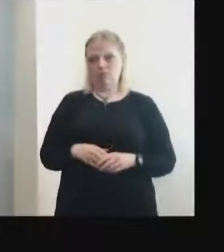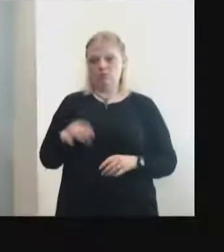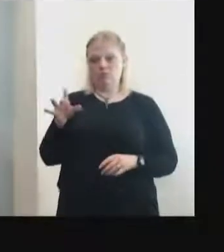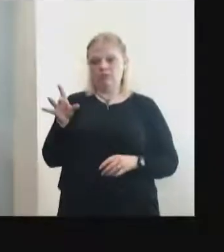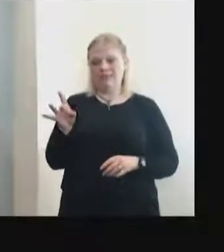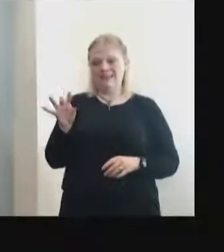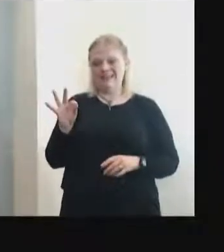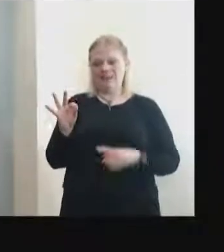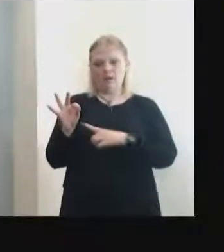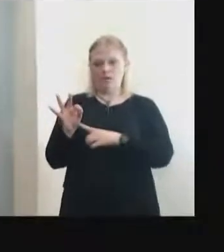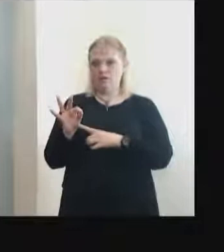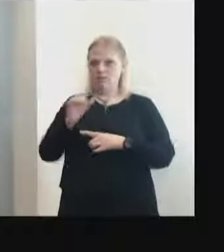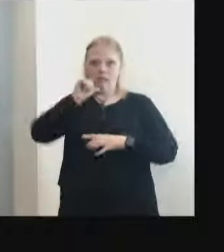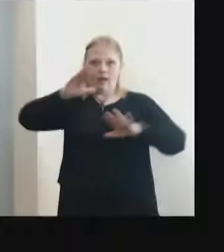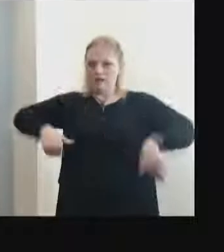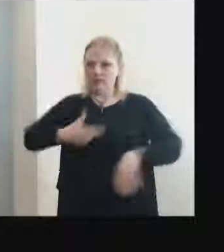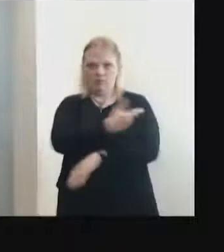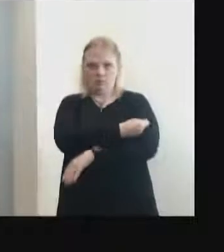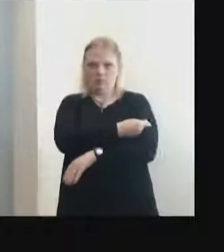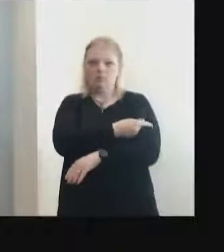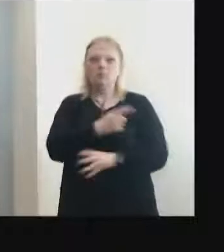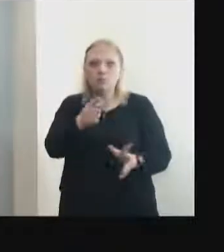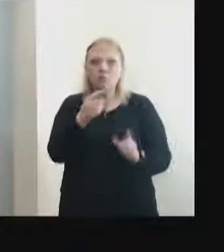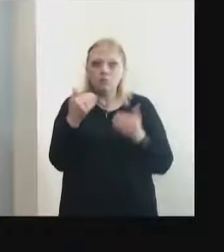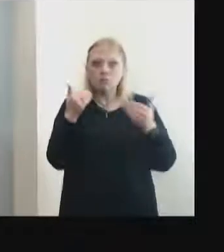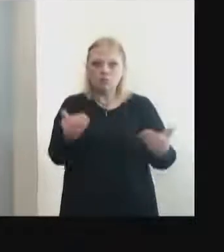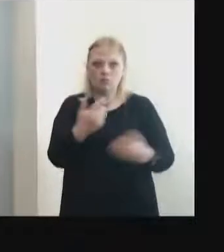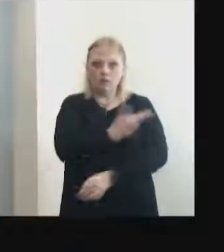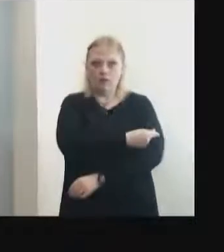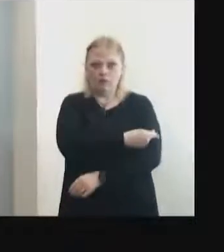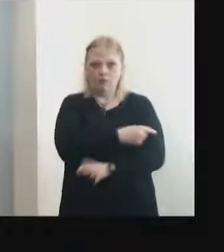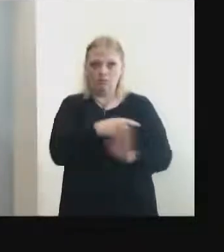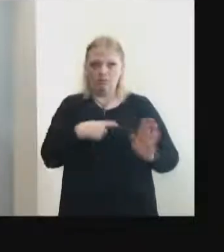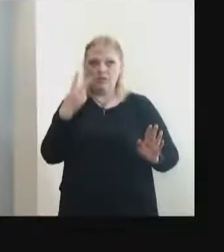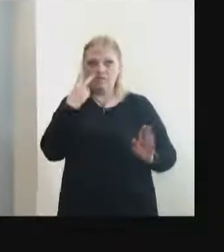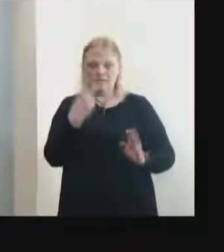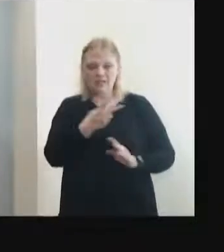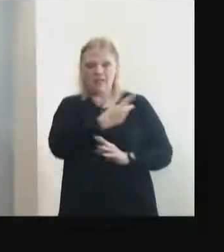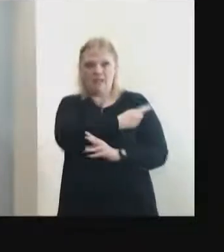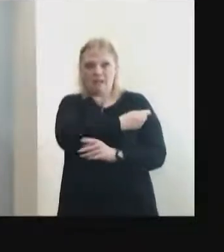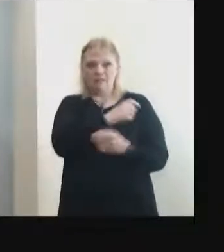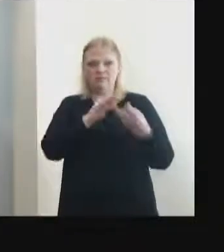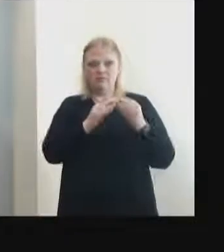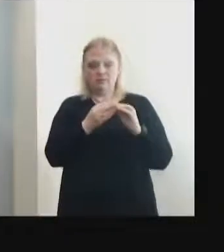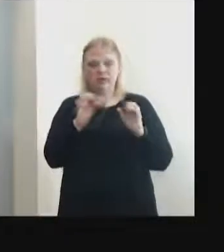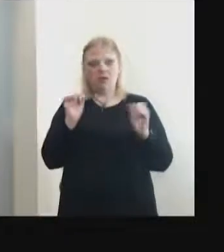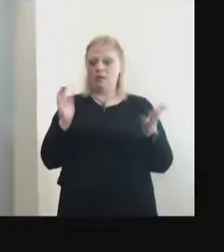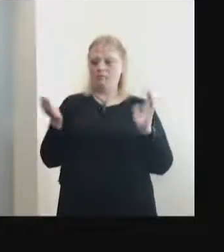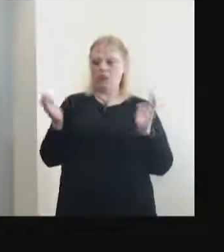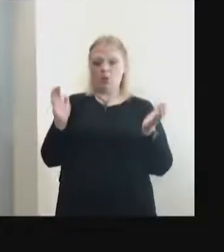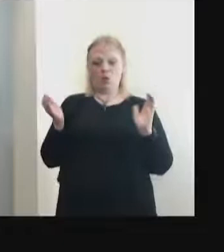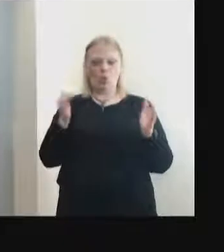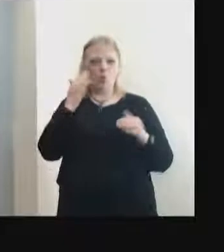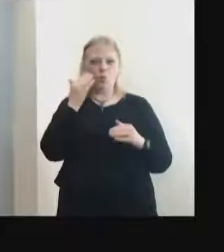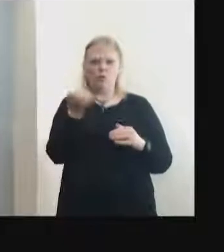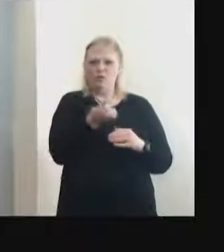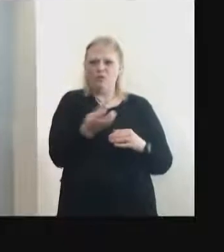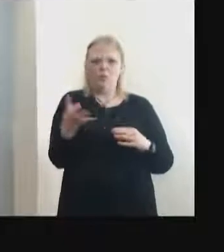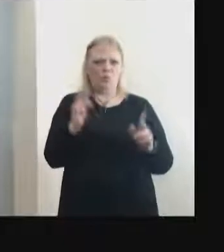89 of them were not fully vaccinated. Get vaccinated. We've seen the vaccination numbers. We can compare it. We know very few